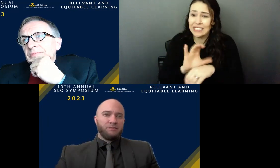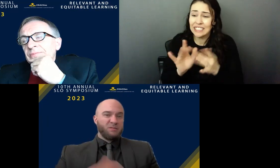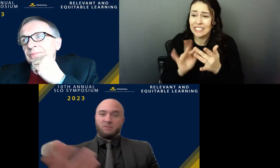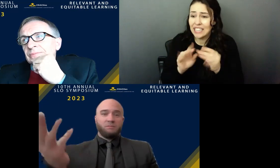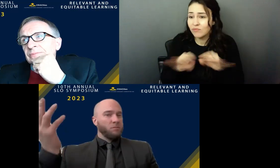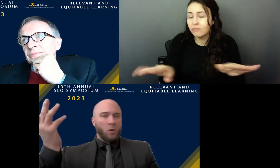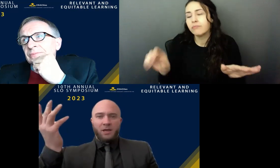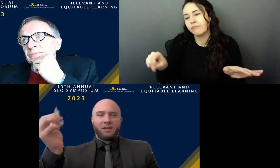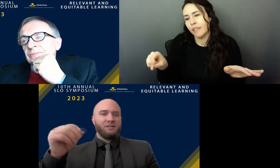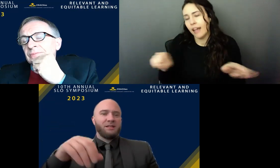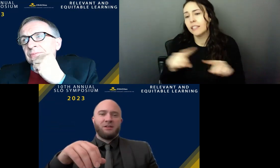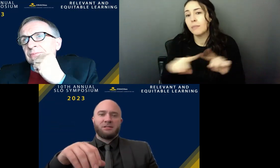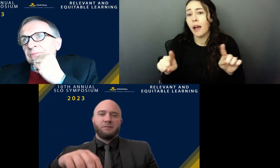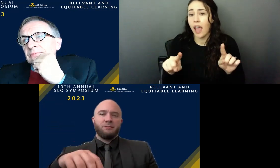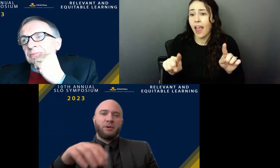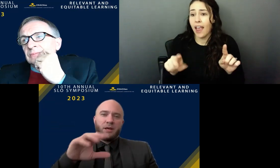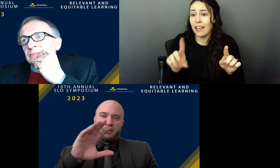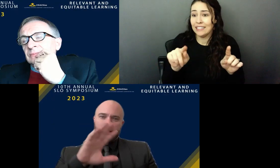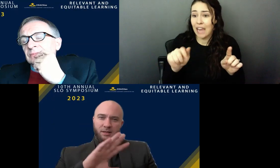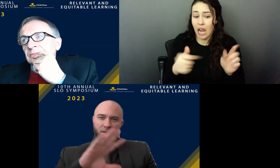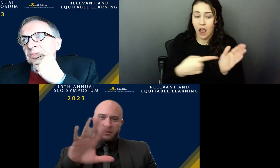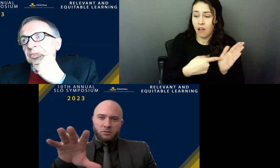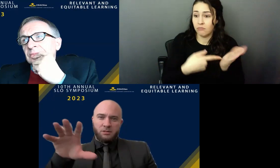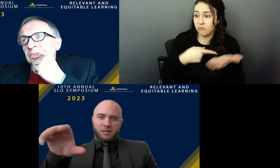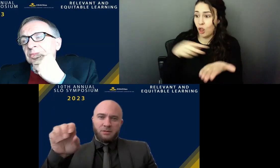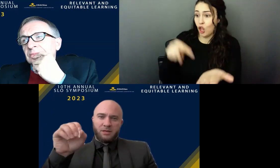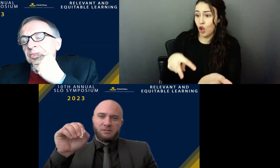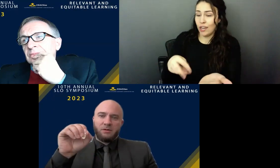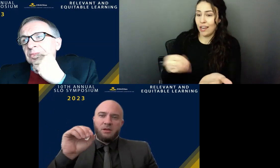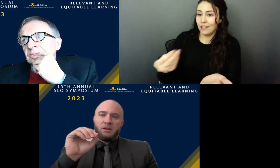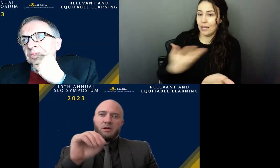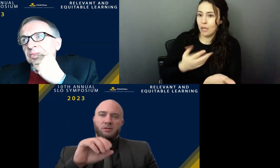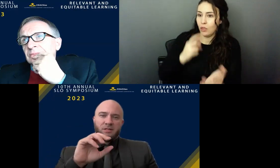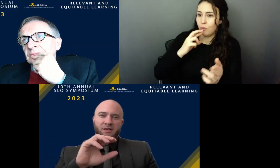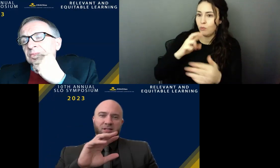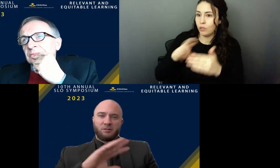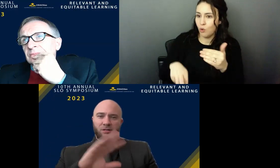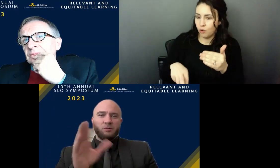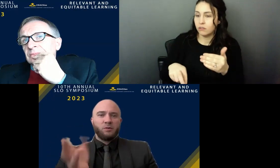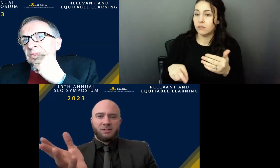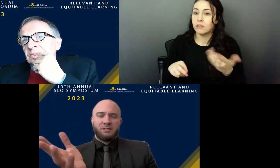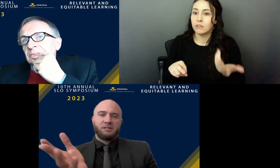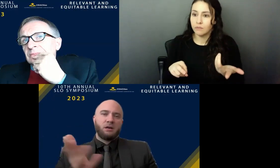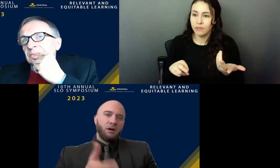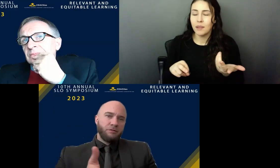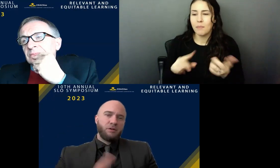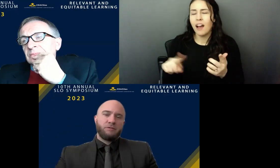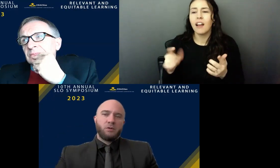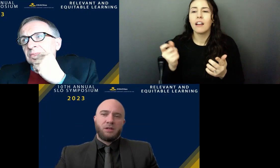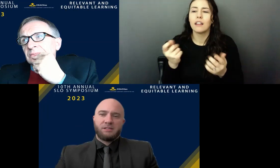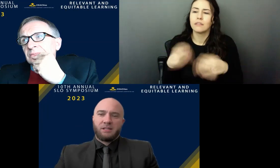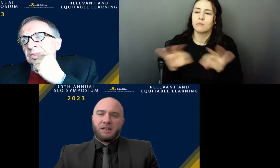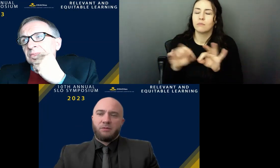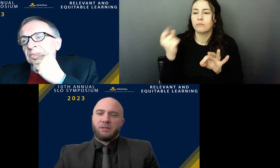result. Okay, that's awesome. But I think those are the types of things of understanding the strengths and weaknesses